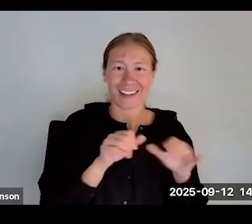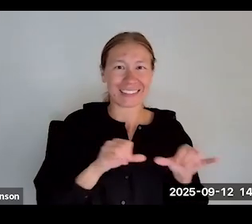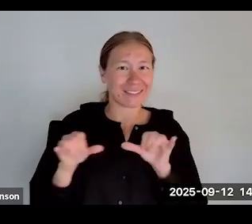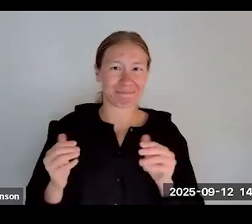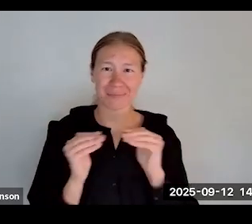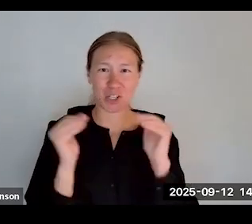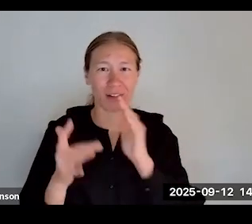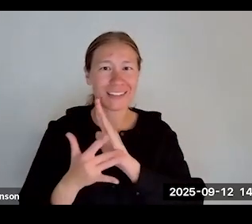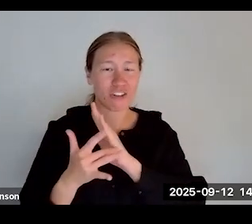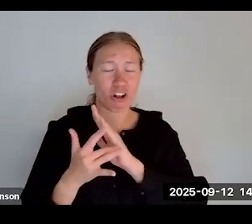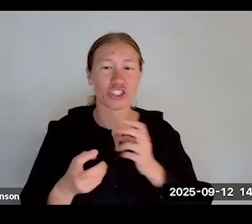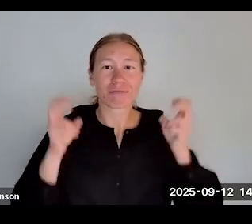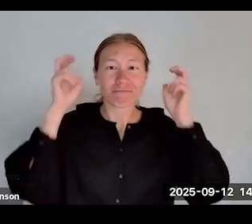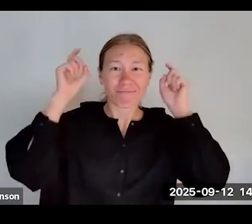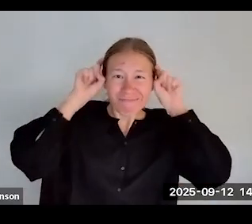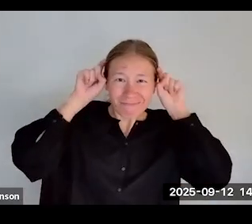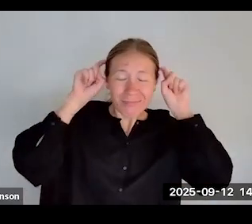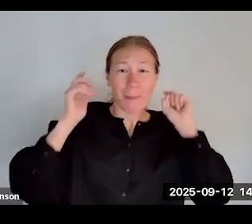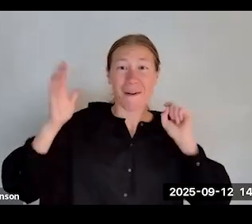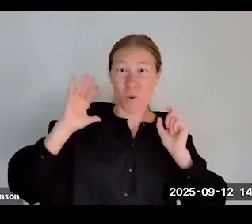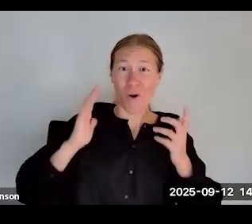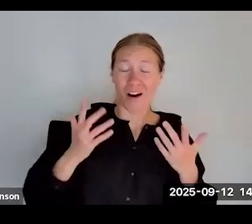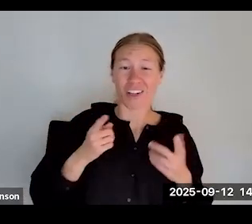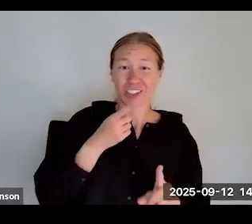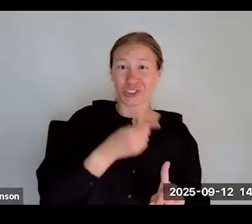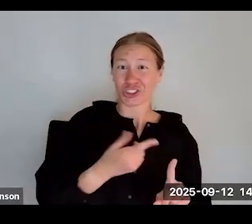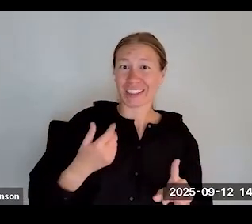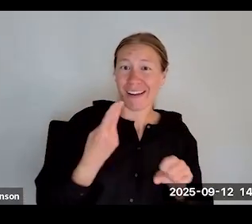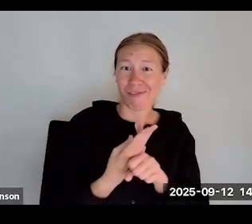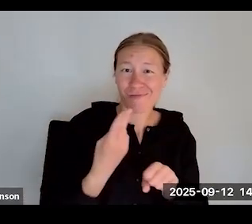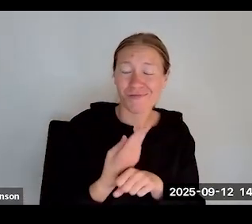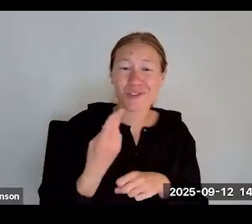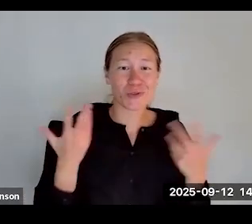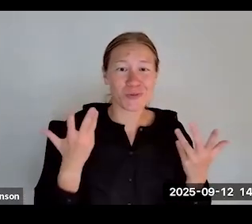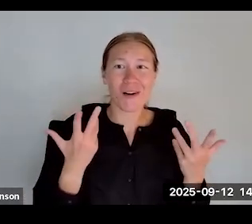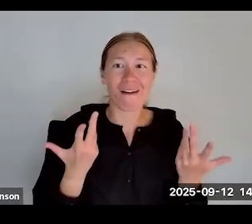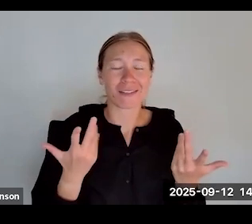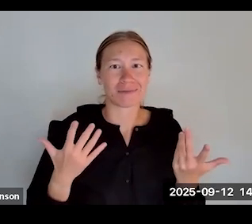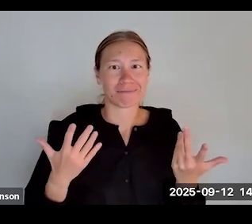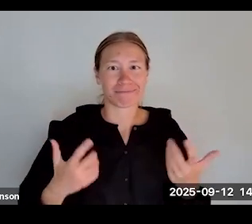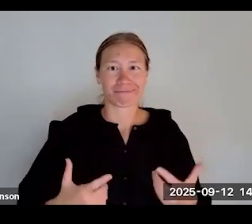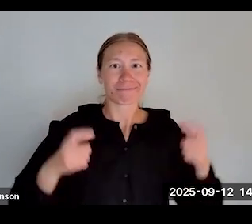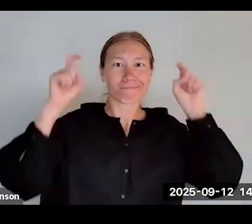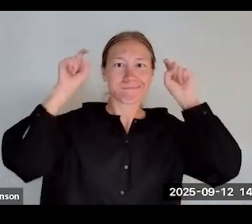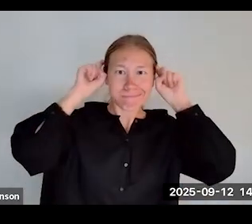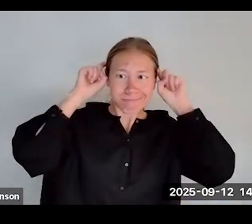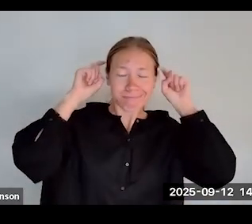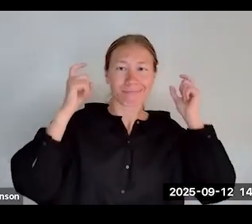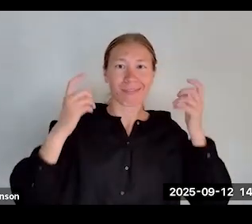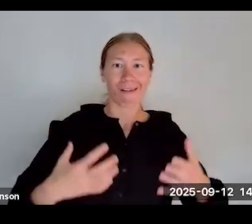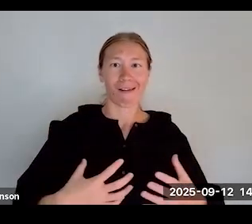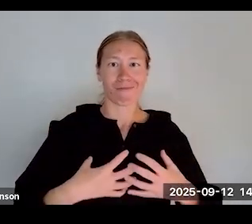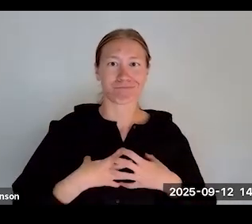to school, it not only consisted of the earpieces we think of today, which were much bigger and bulkier back then, but also this